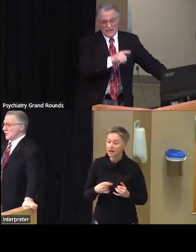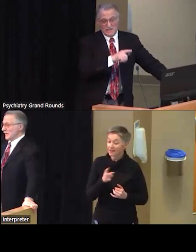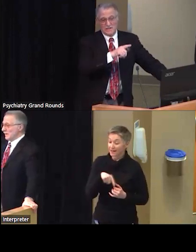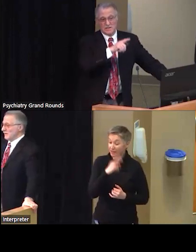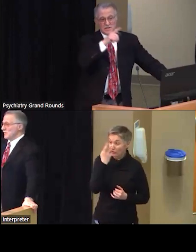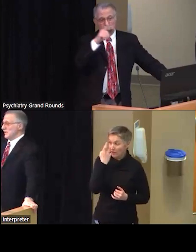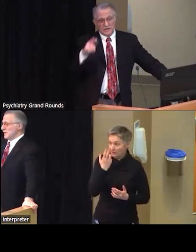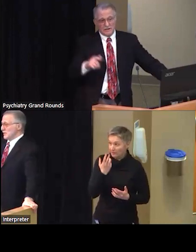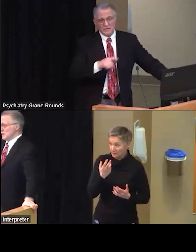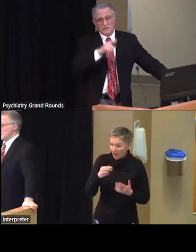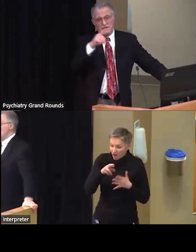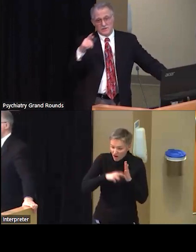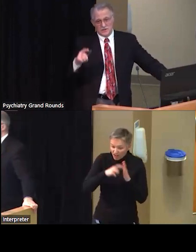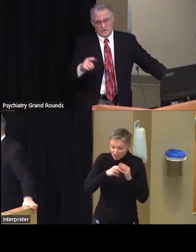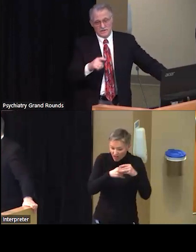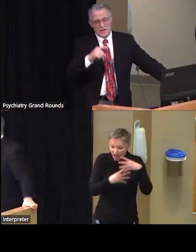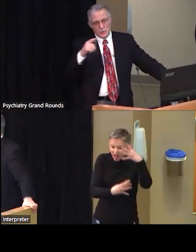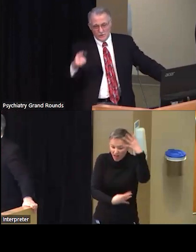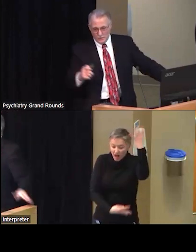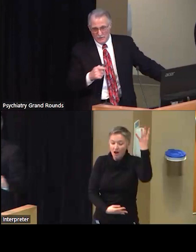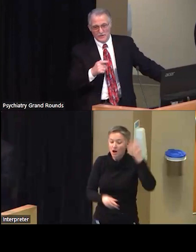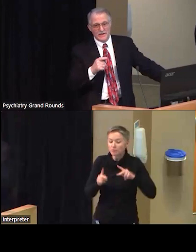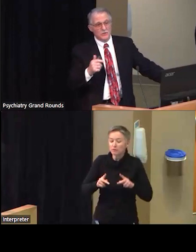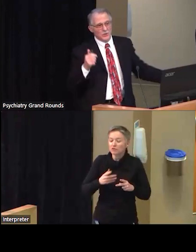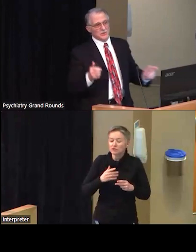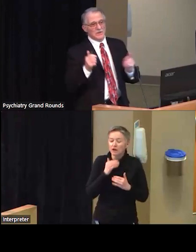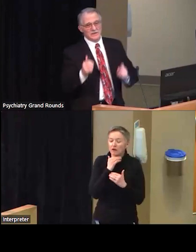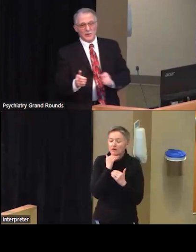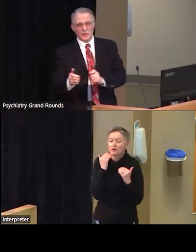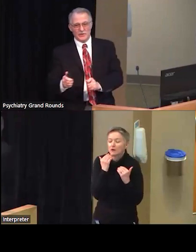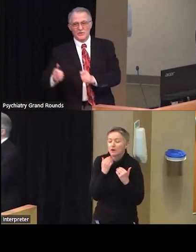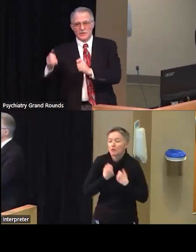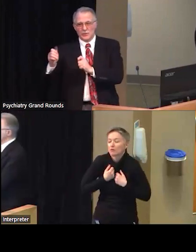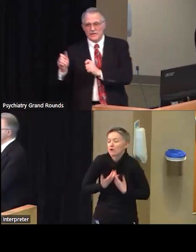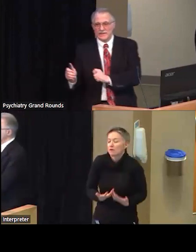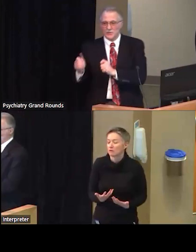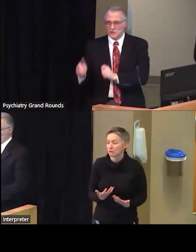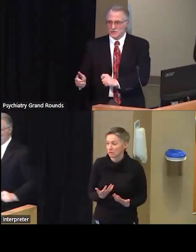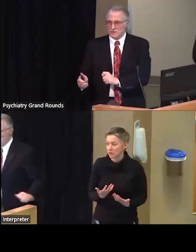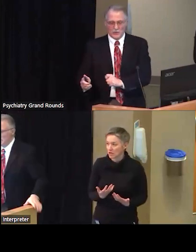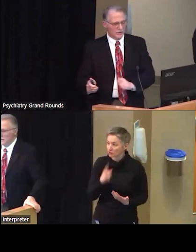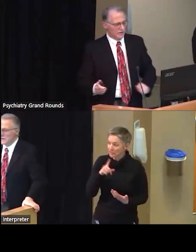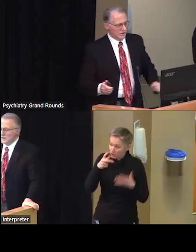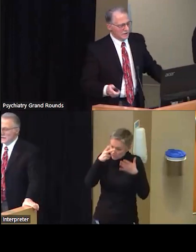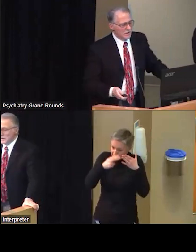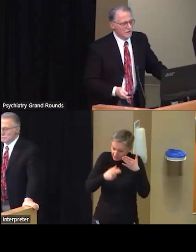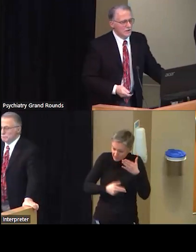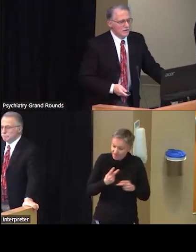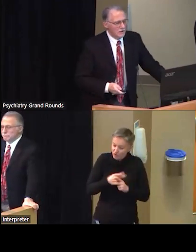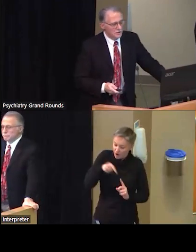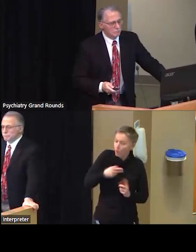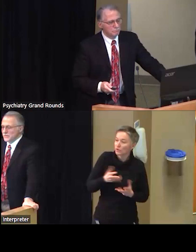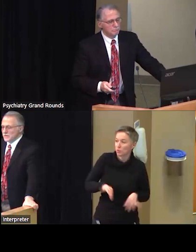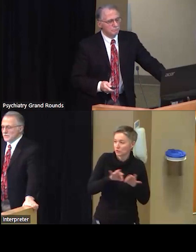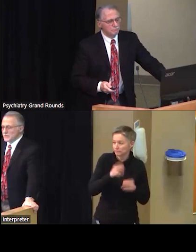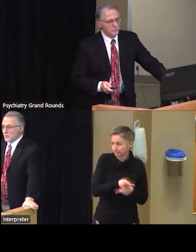That they're realizing this is quite, all these regulations and wearing people down, and what's really important. Can we get to what's really important?